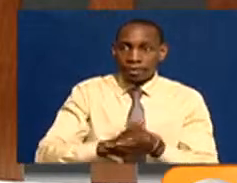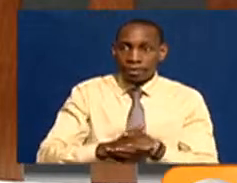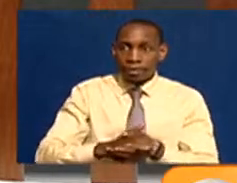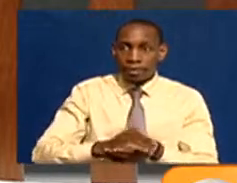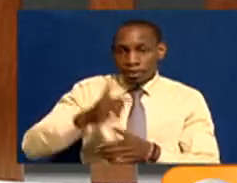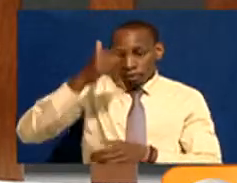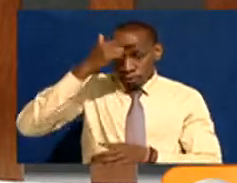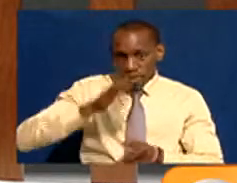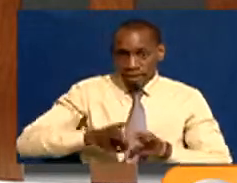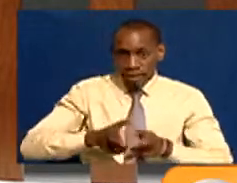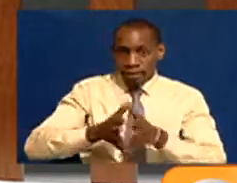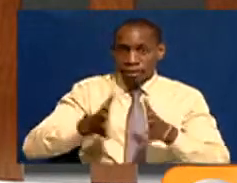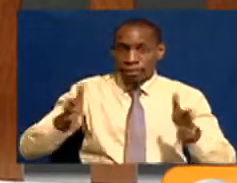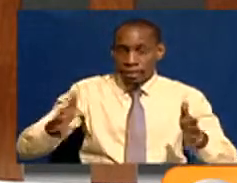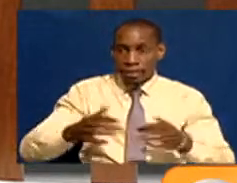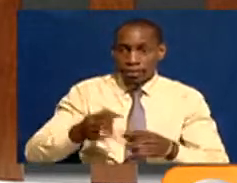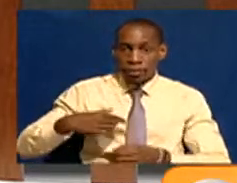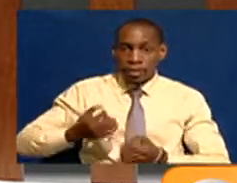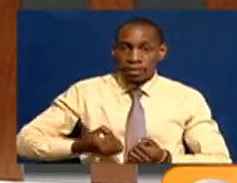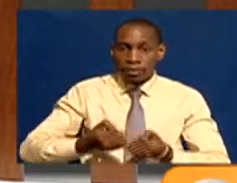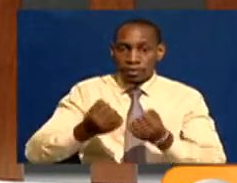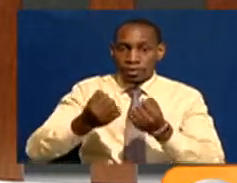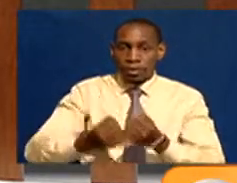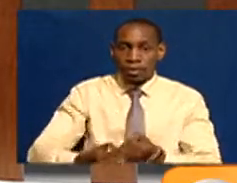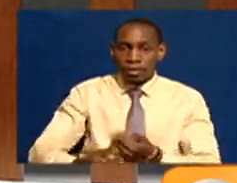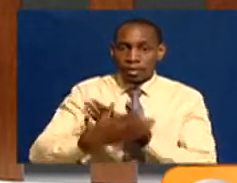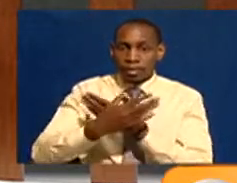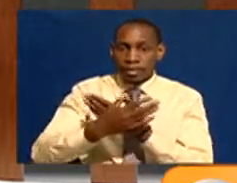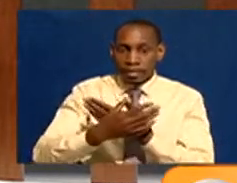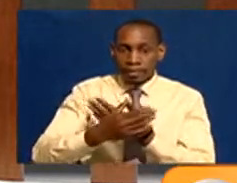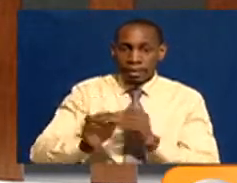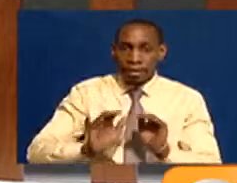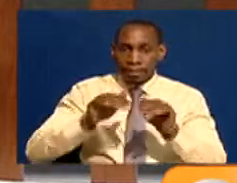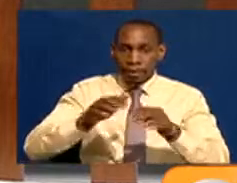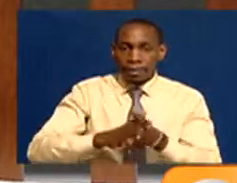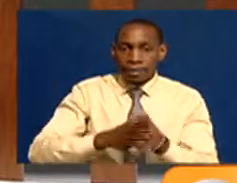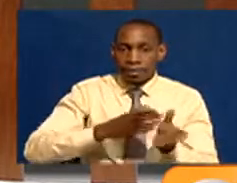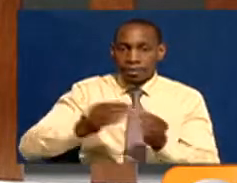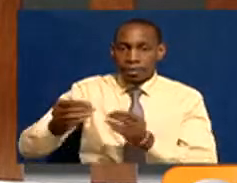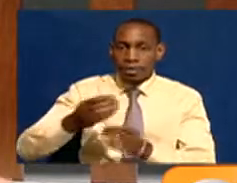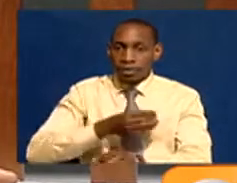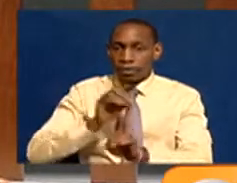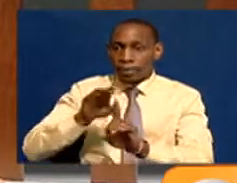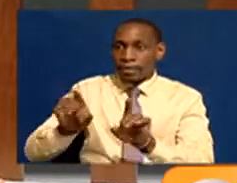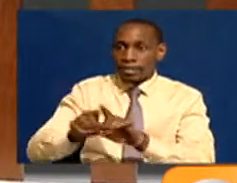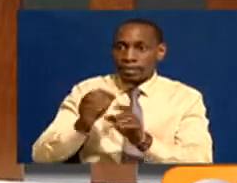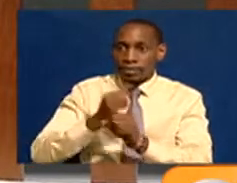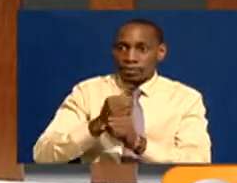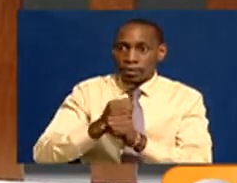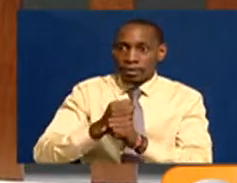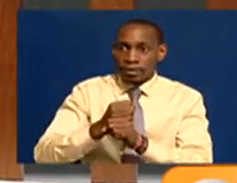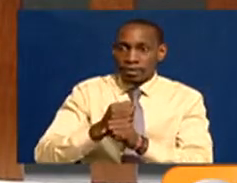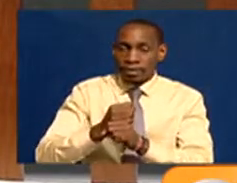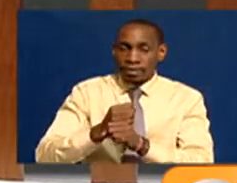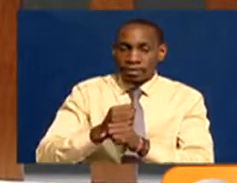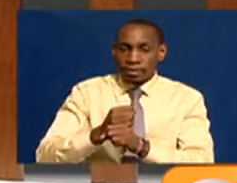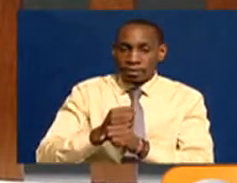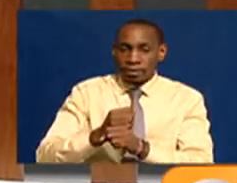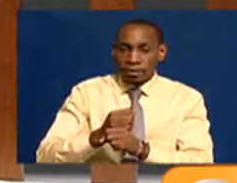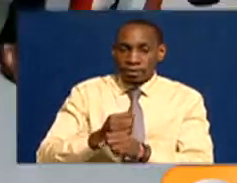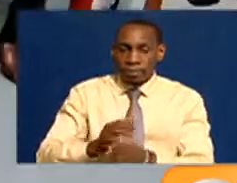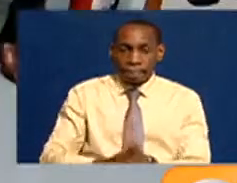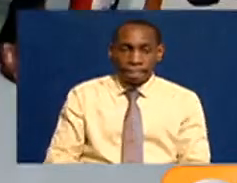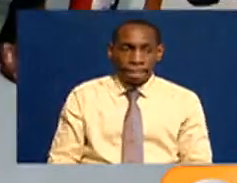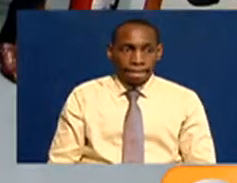the superhighway. Yeah. We are driving on the German autobahn. We are going all the way because we are empowered and we work for a guy who is not petty. Mm. By